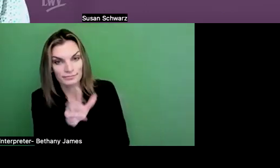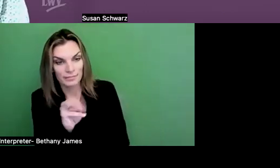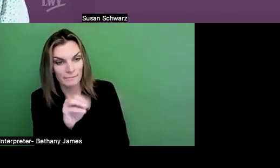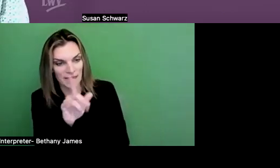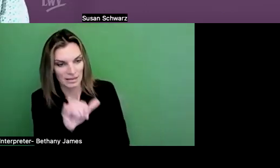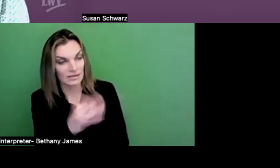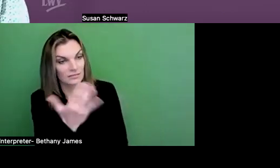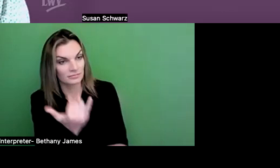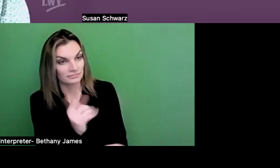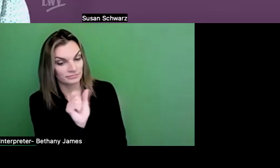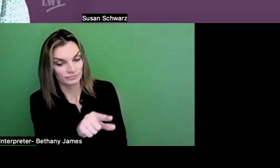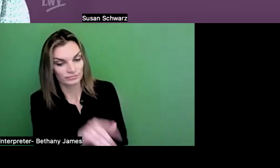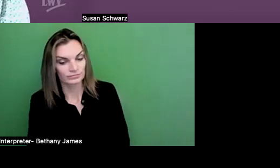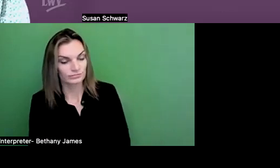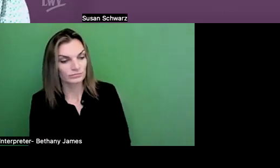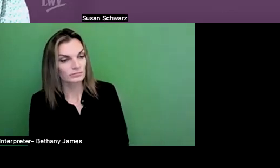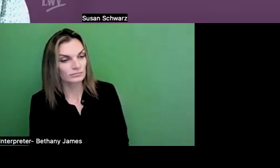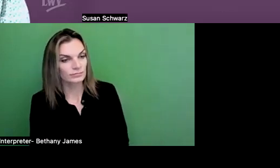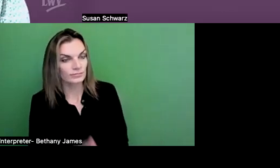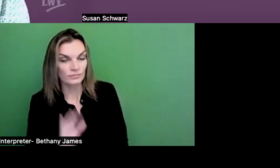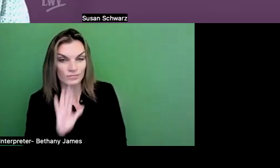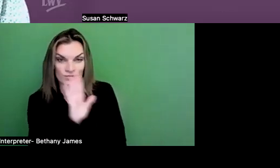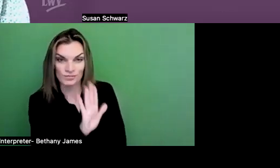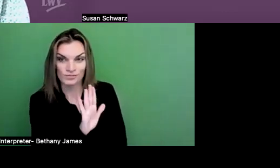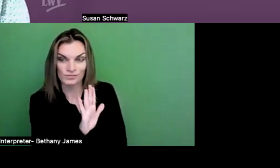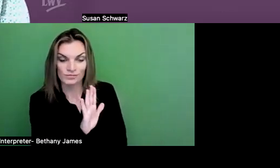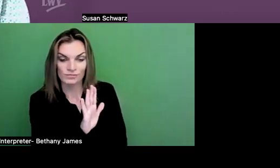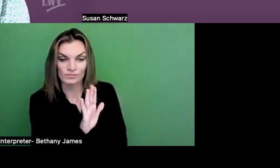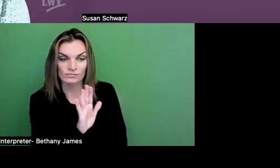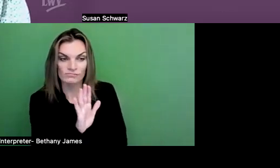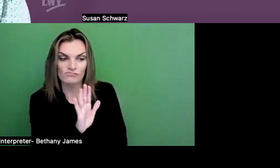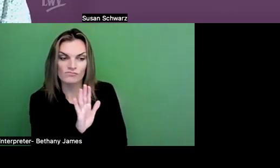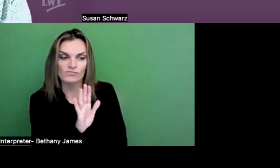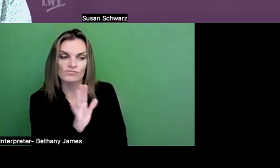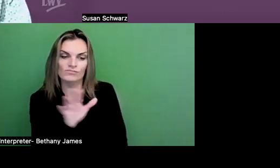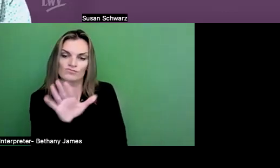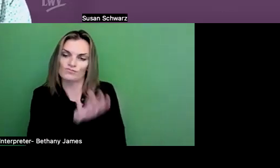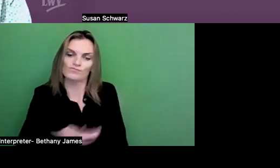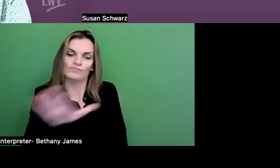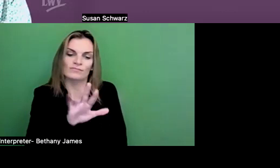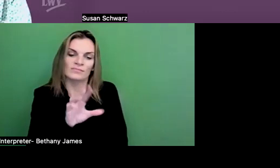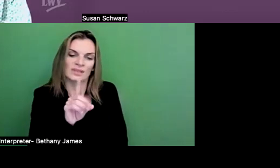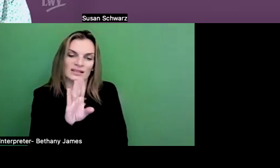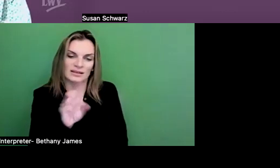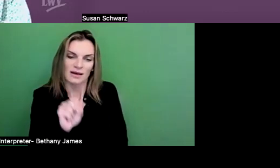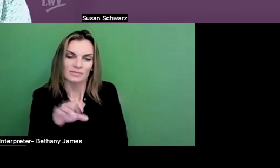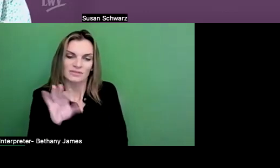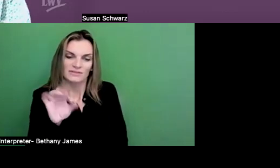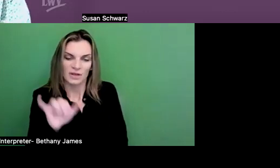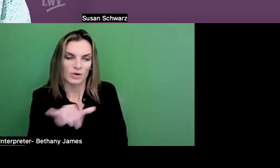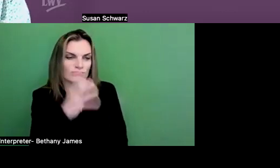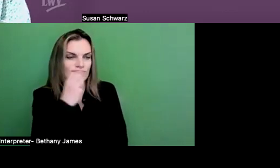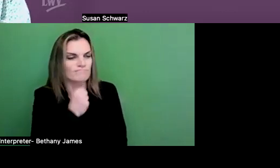first to you. What do you value most about Dobbs Ferry, and what do you see as the greatest opportunities for the village?